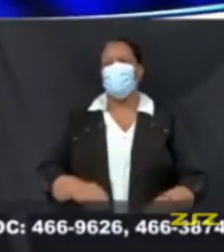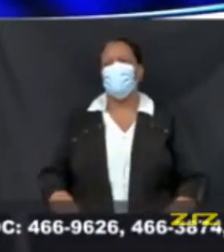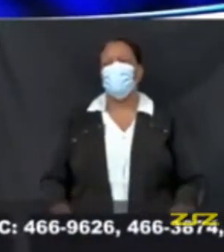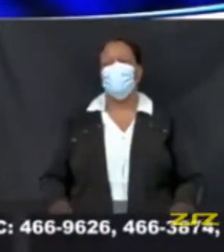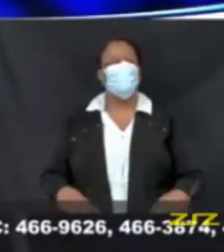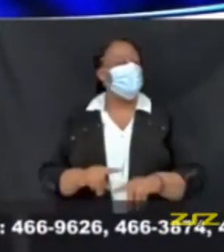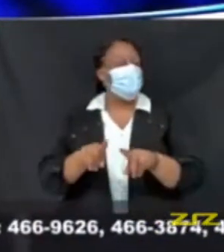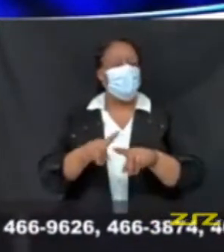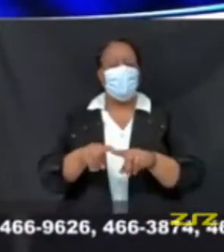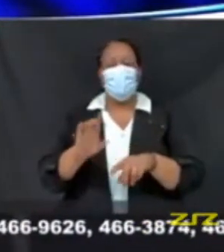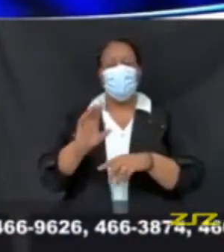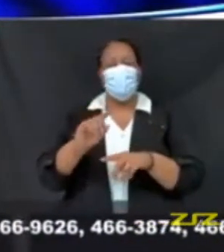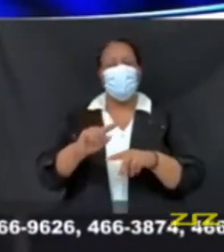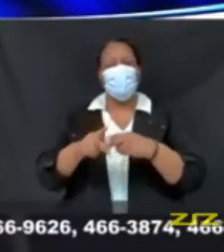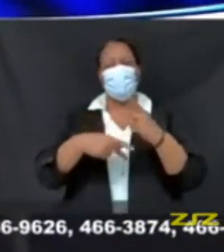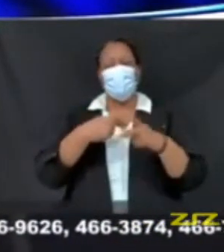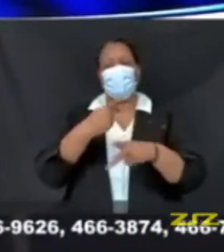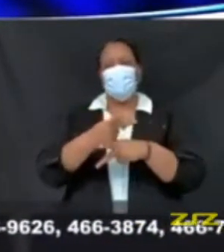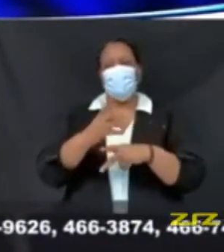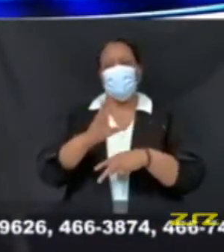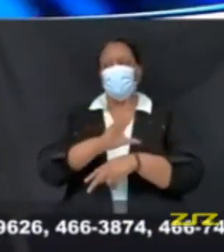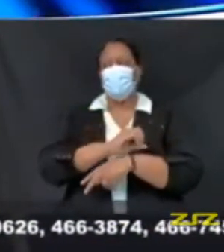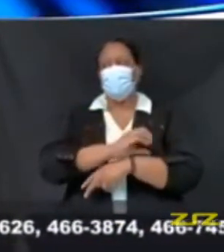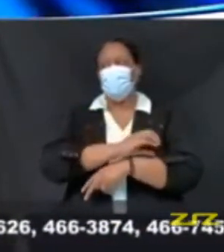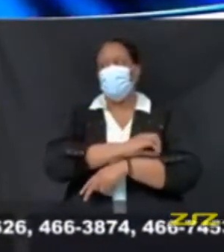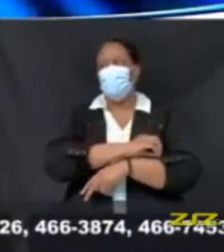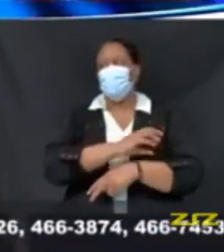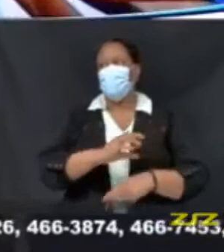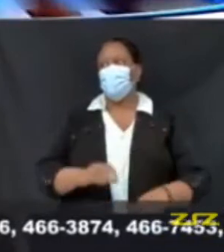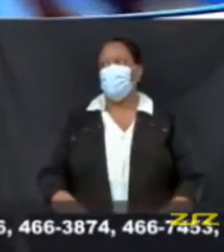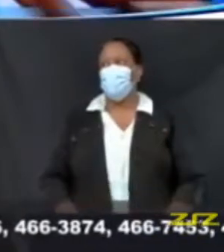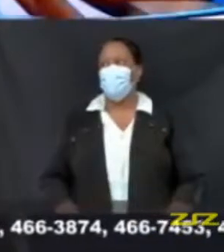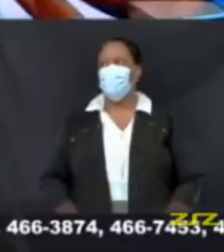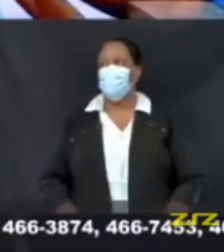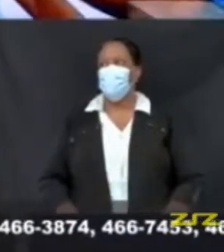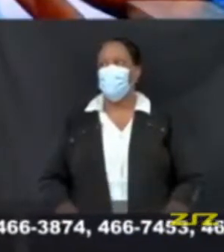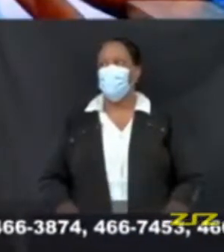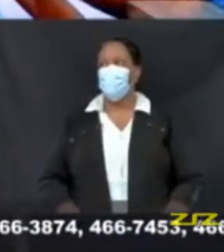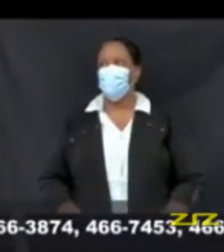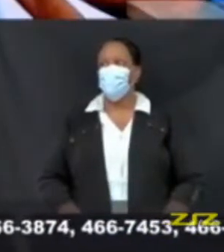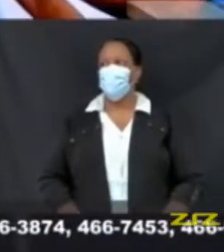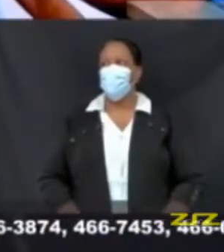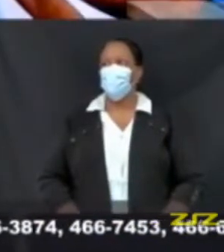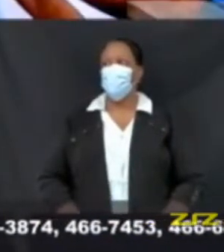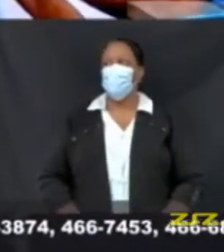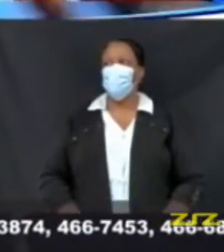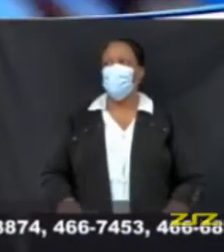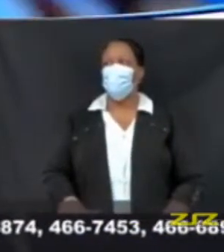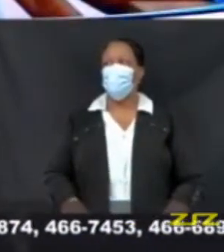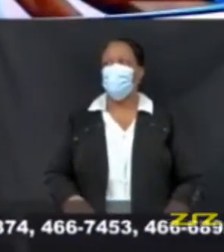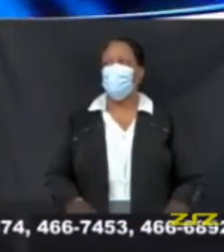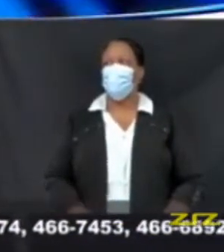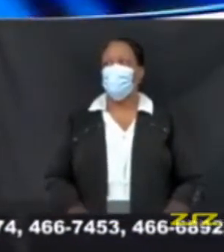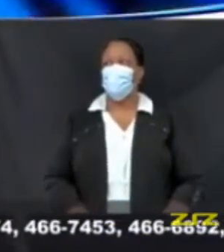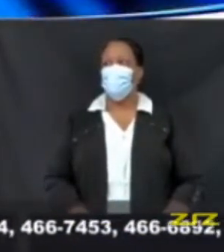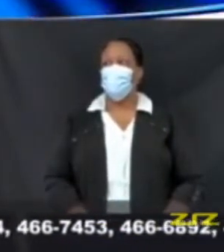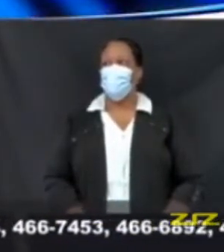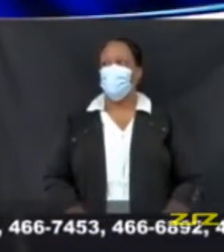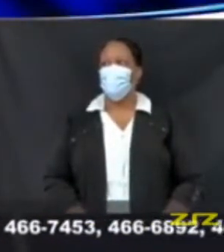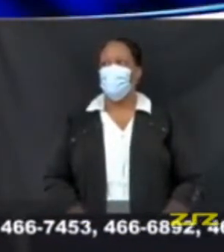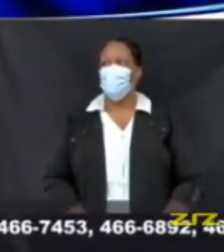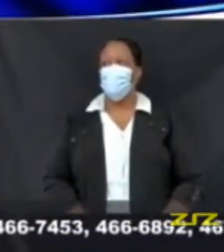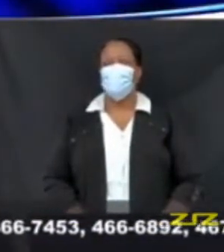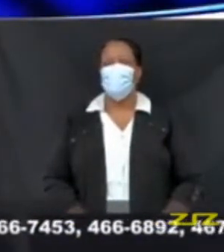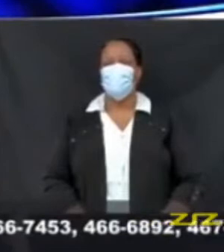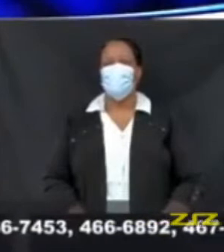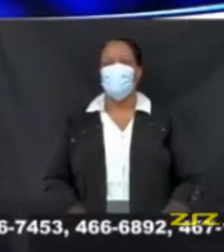cancer, we ask you to be strong. I also had my sister, which would have been my father's first child. She would have died from